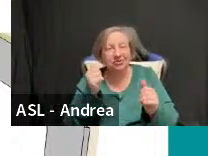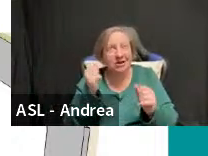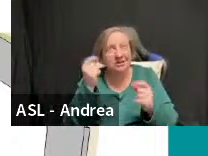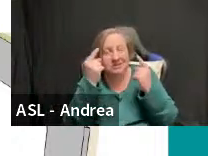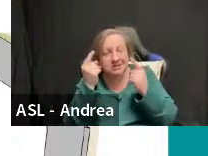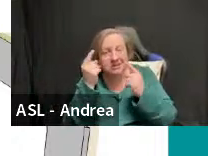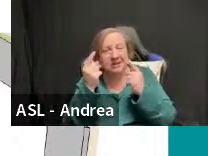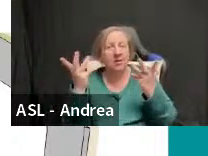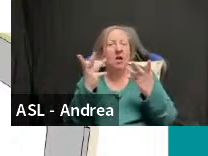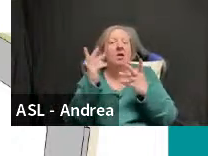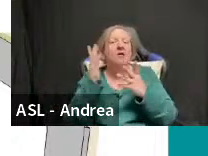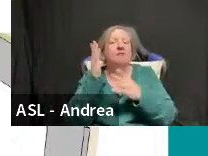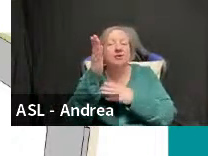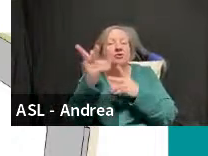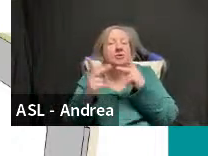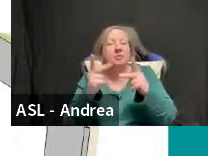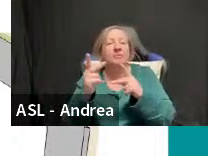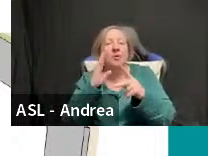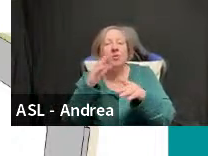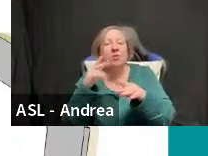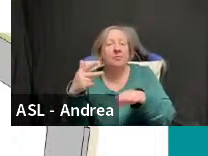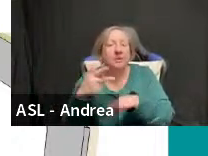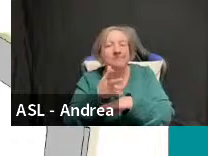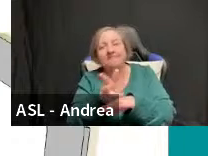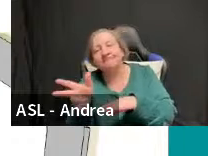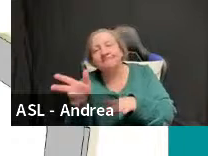the future people are going to be coming and going from.